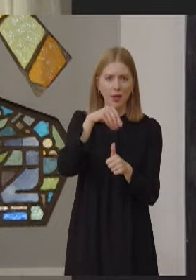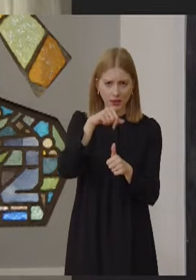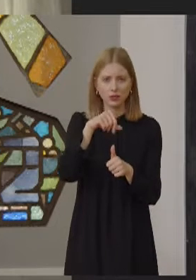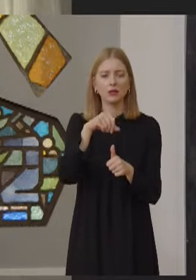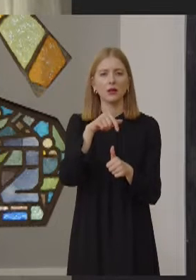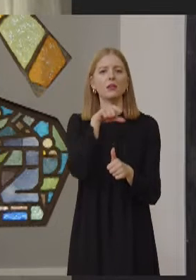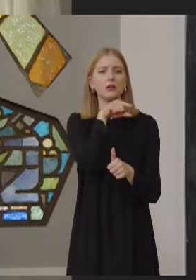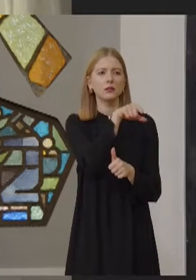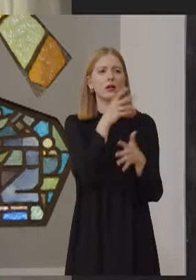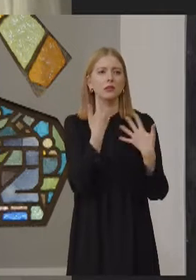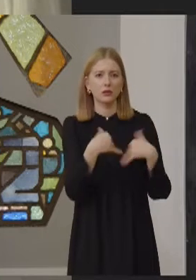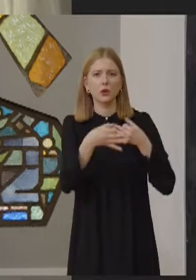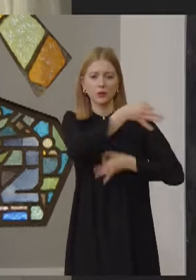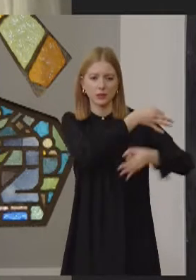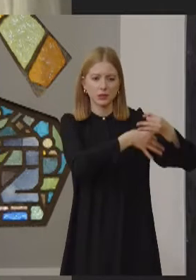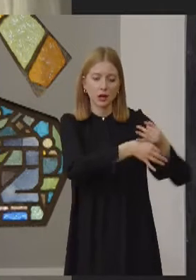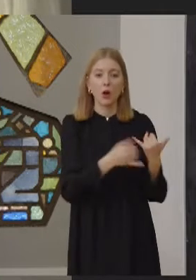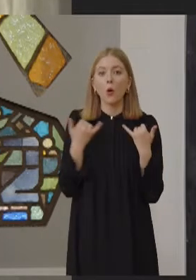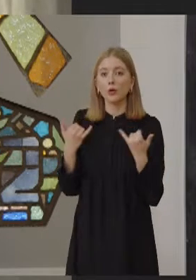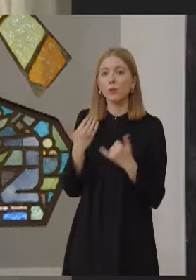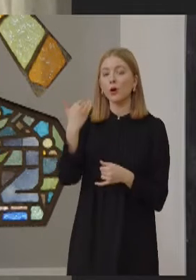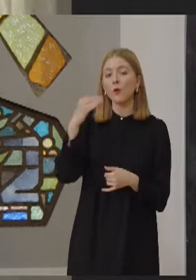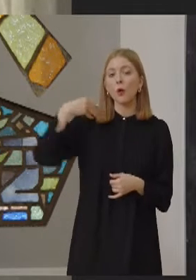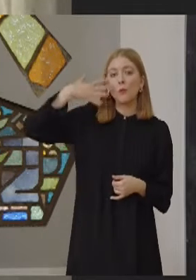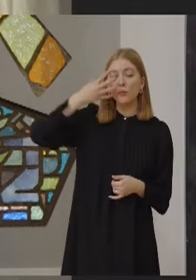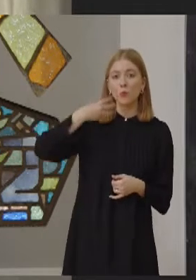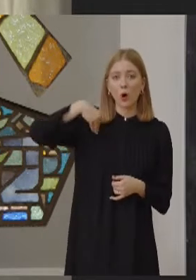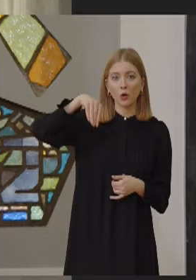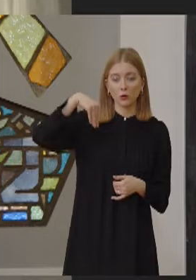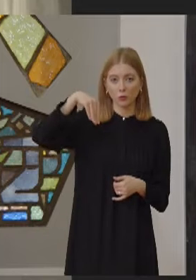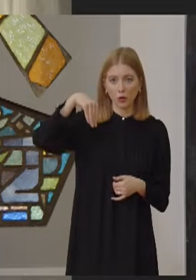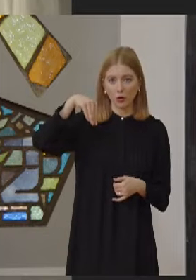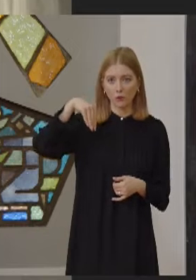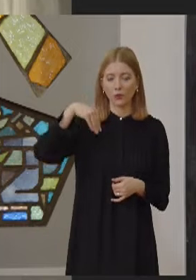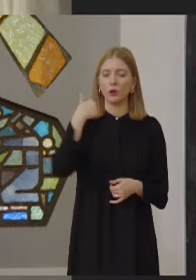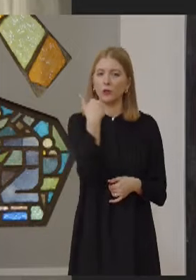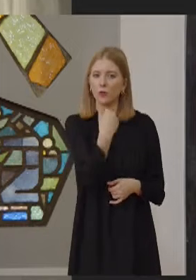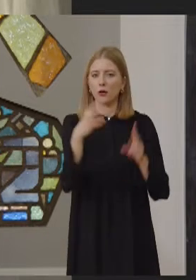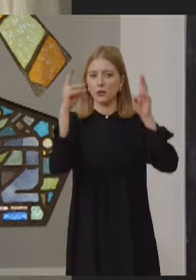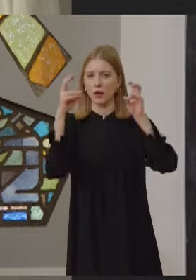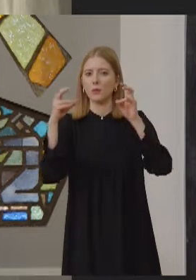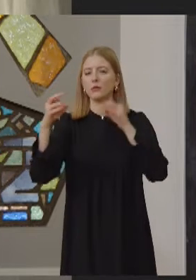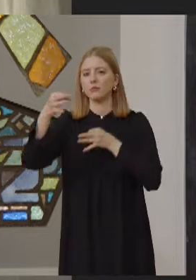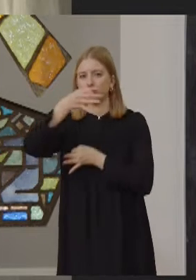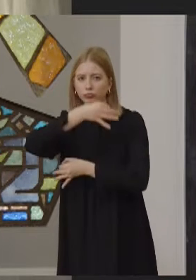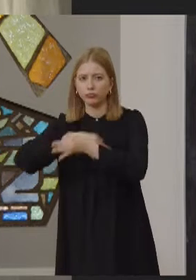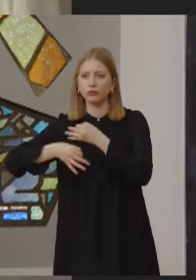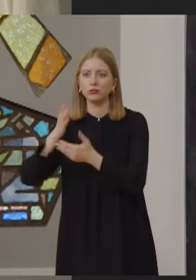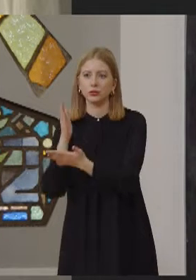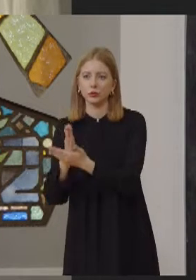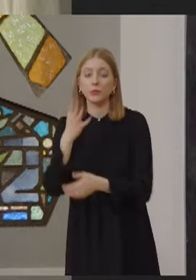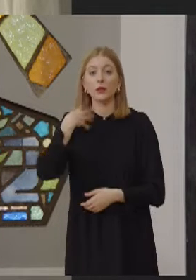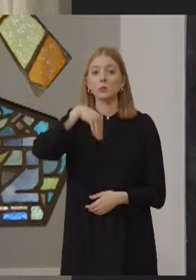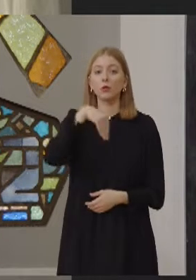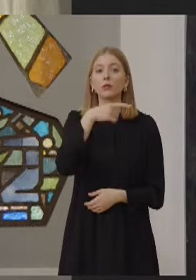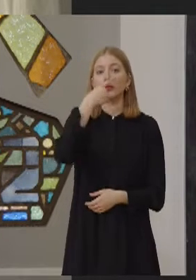Previously, a few years ago, the Venice Commission dealt with the question posed by other